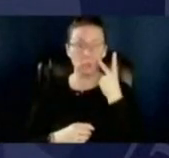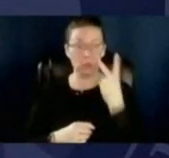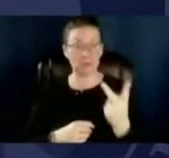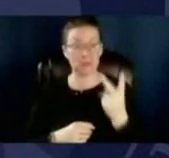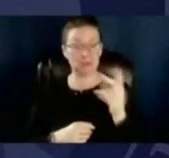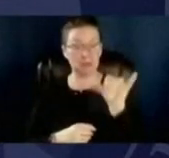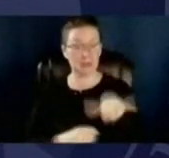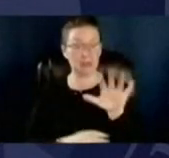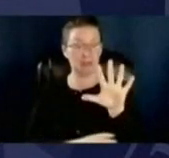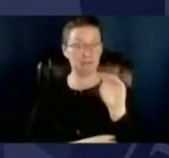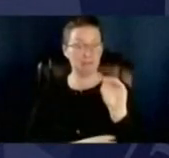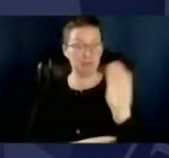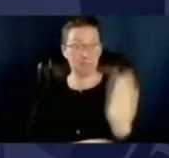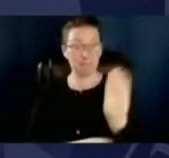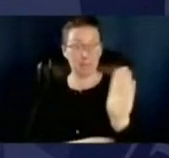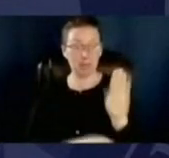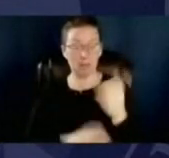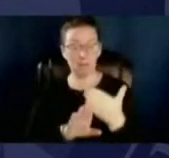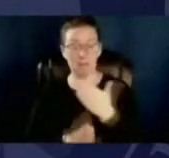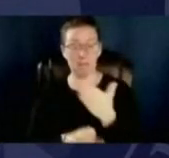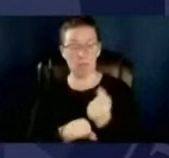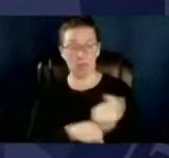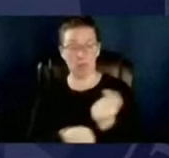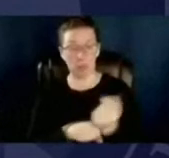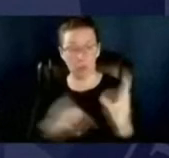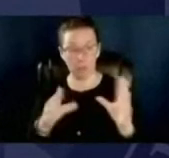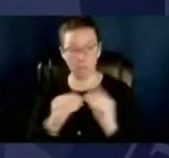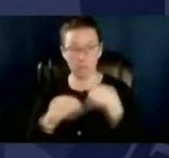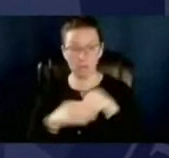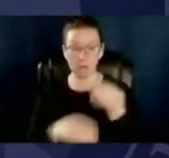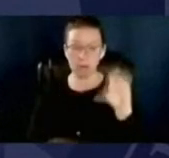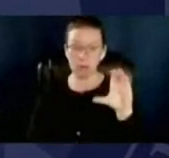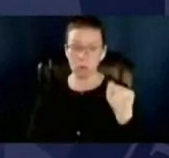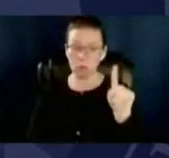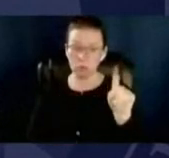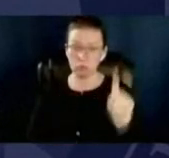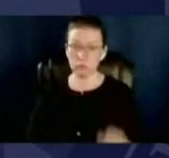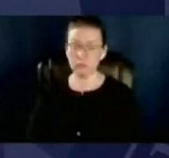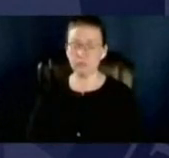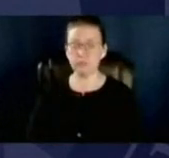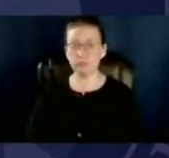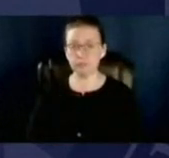billion by the time of the annual meetings in October? So